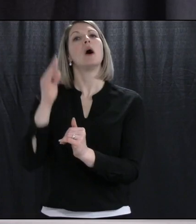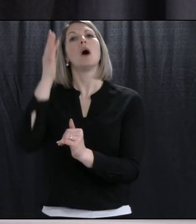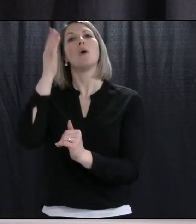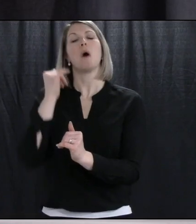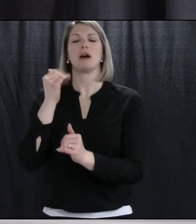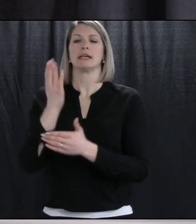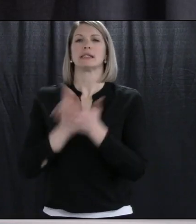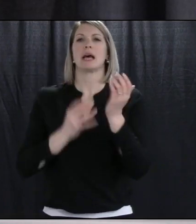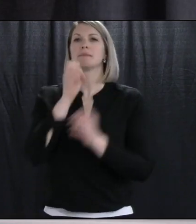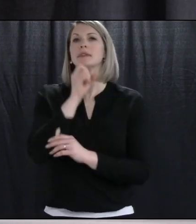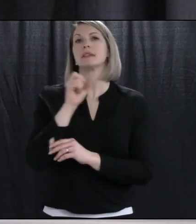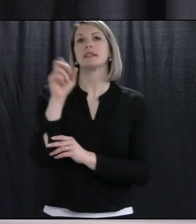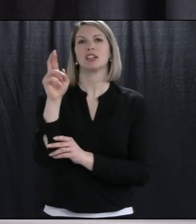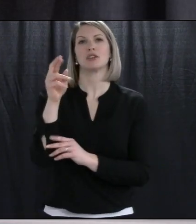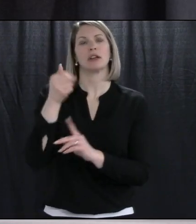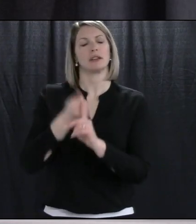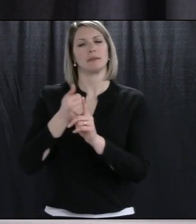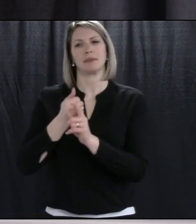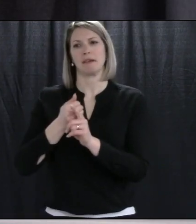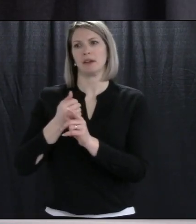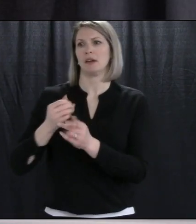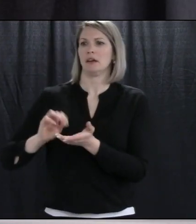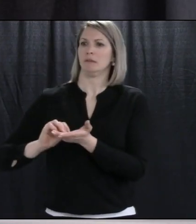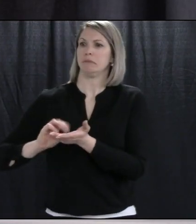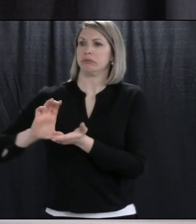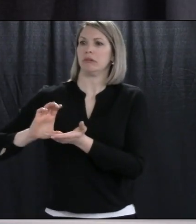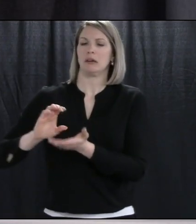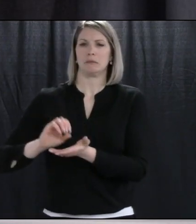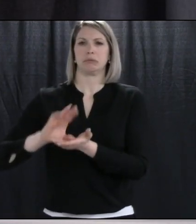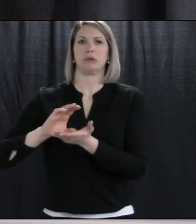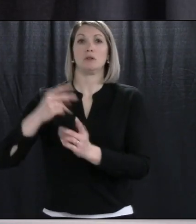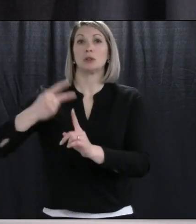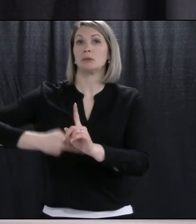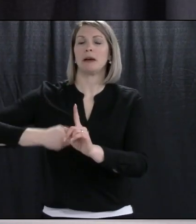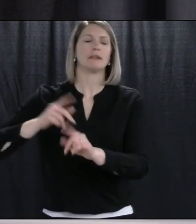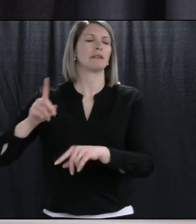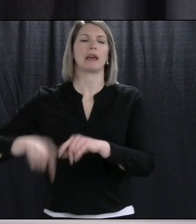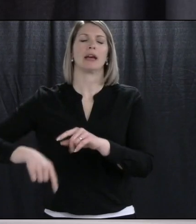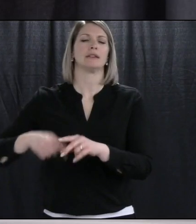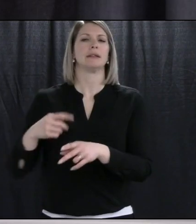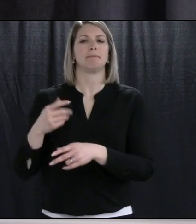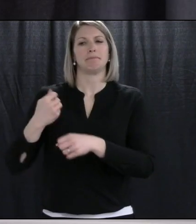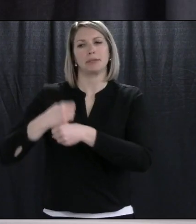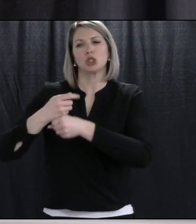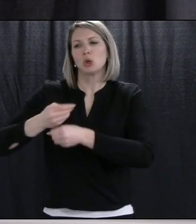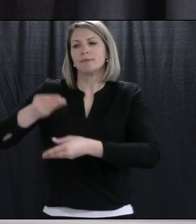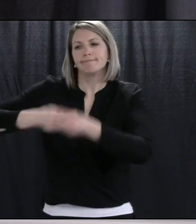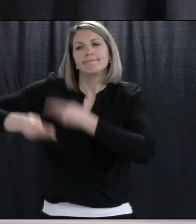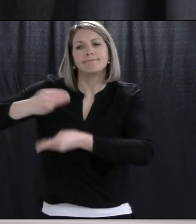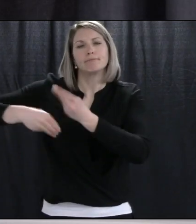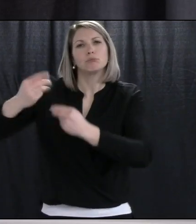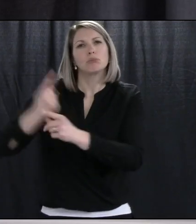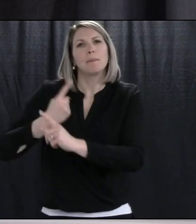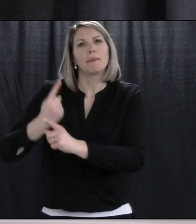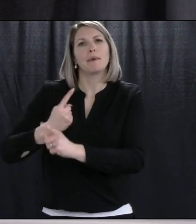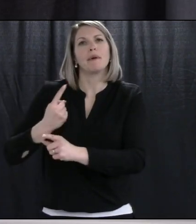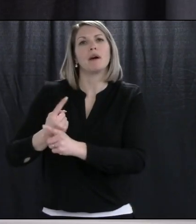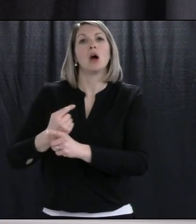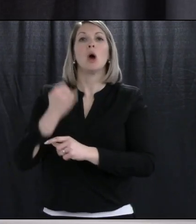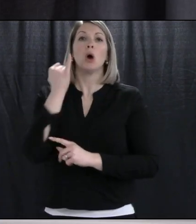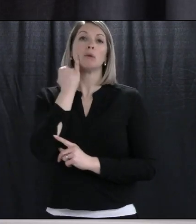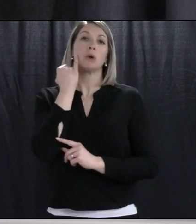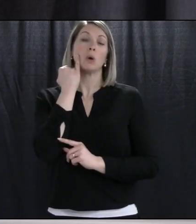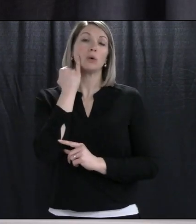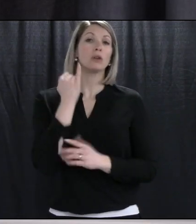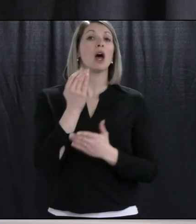pay an unusual amount of dispense fees. We would advise that anybody who wants to have